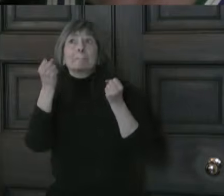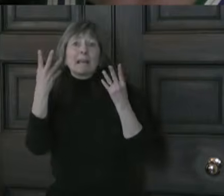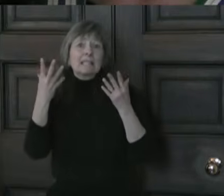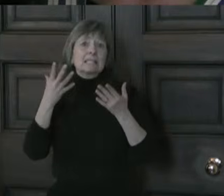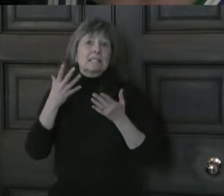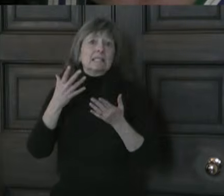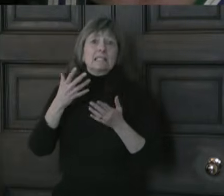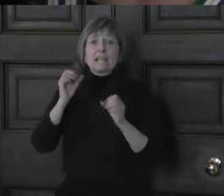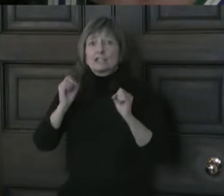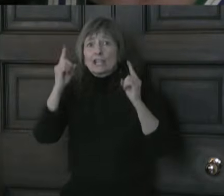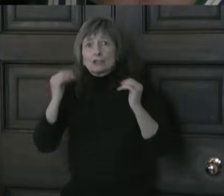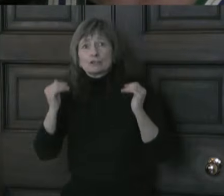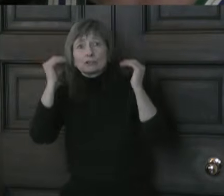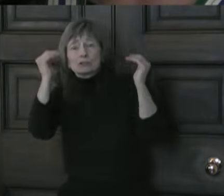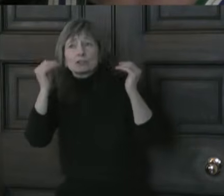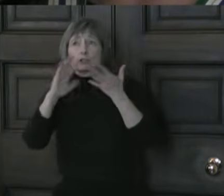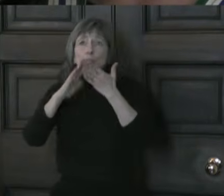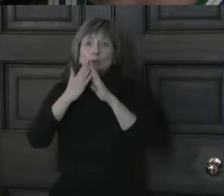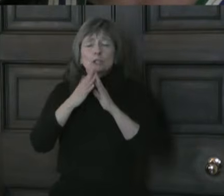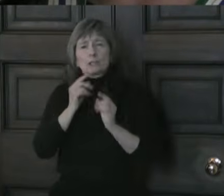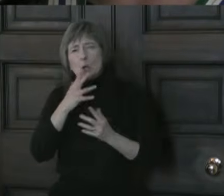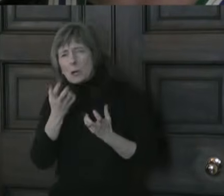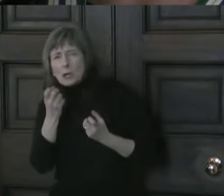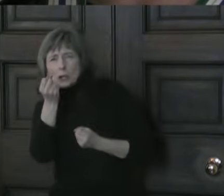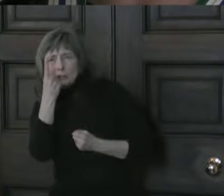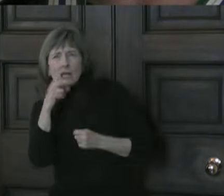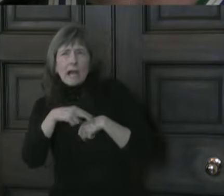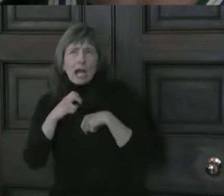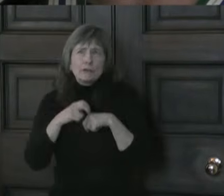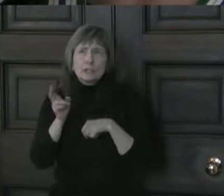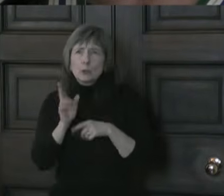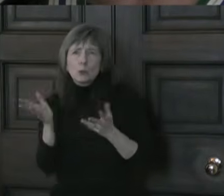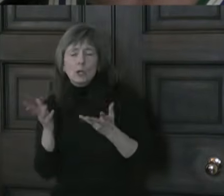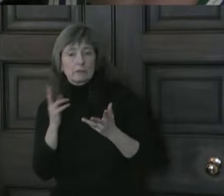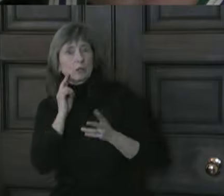communities seeking to understand the province's Irish